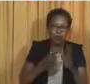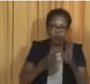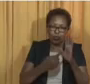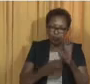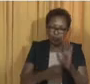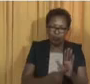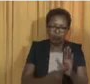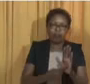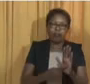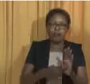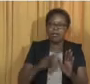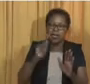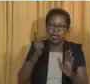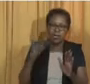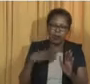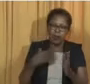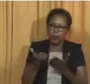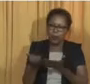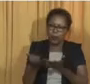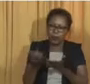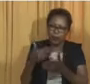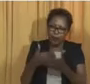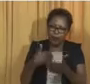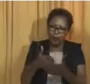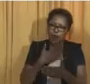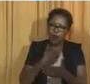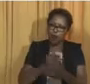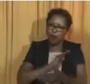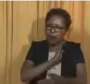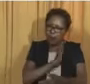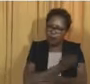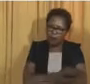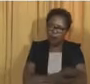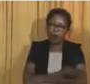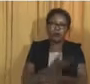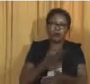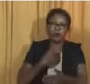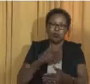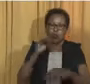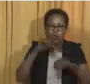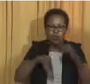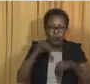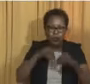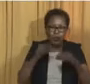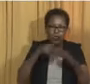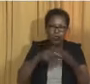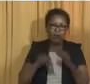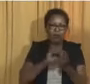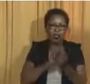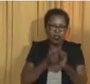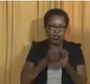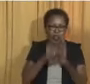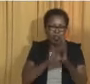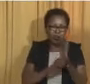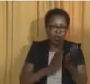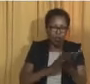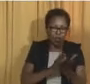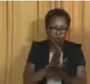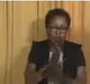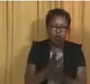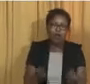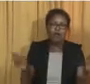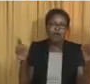yearned for power to have a say in amending the core fundamental features of the Constitution through a referendum